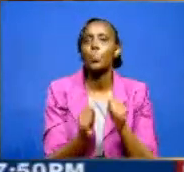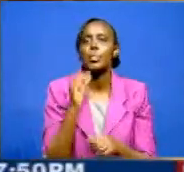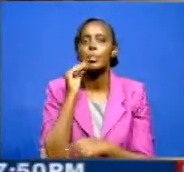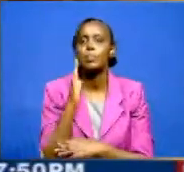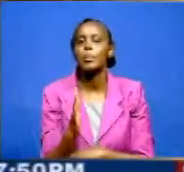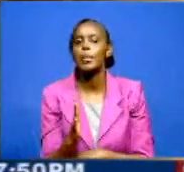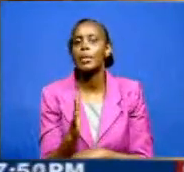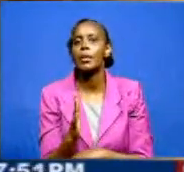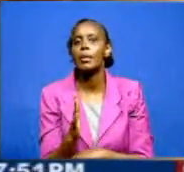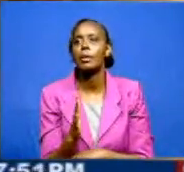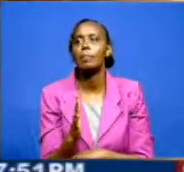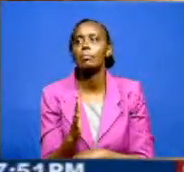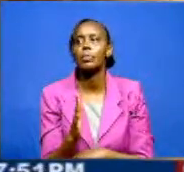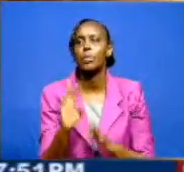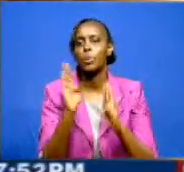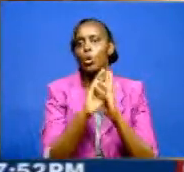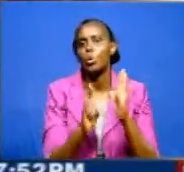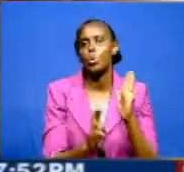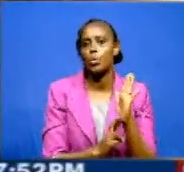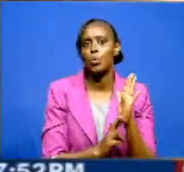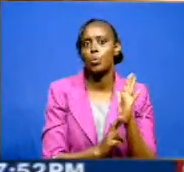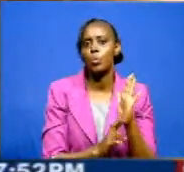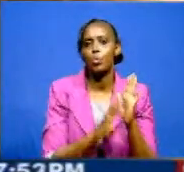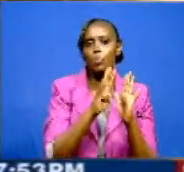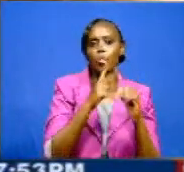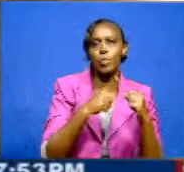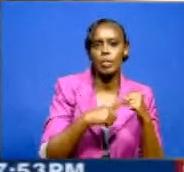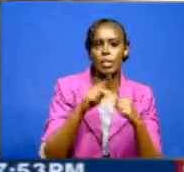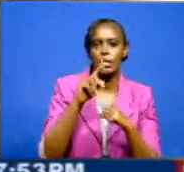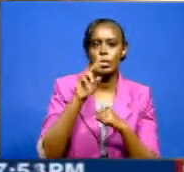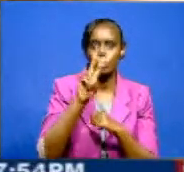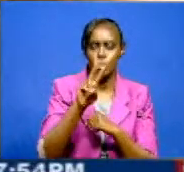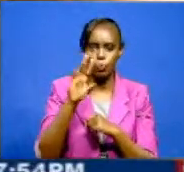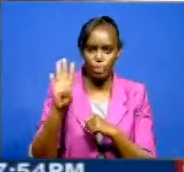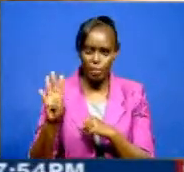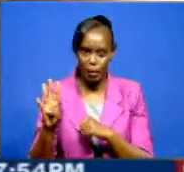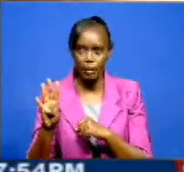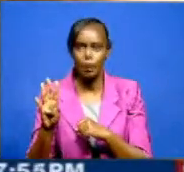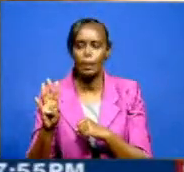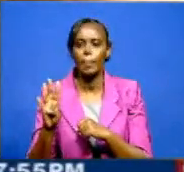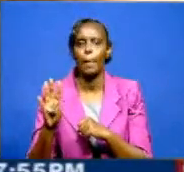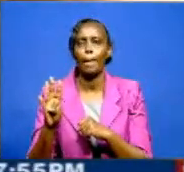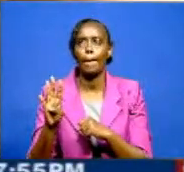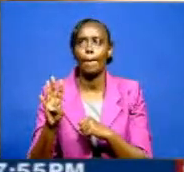Speaker, sir, pursuant to Standing Order 46.2b,